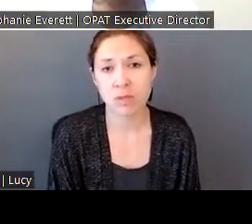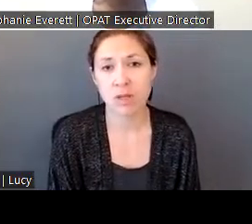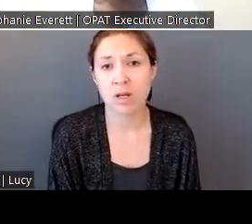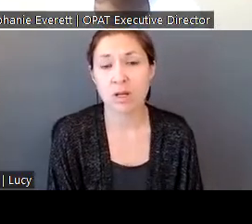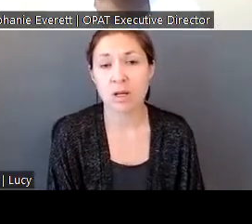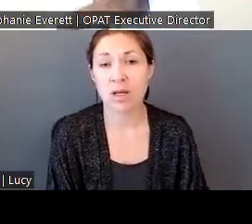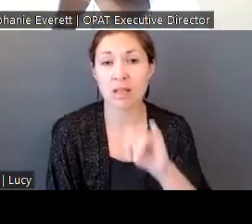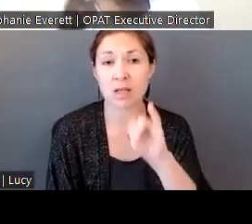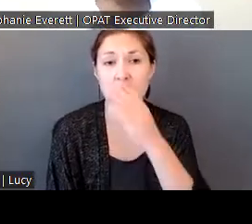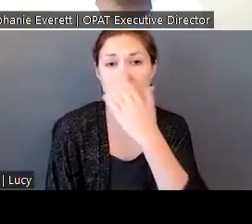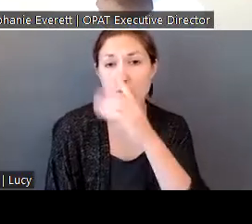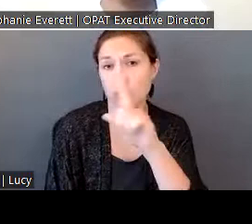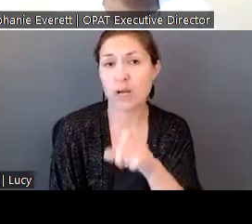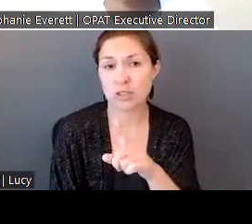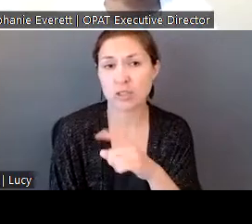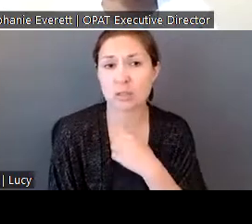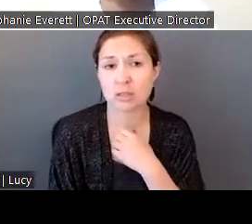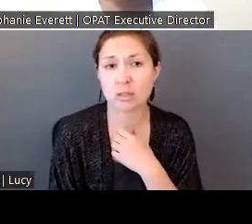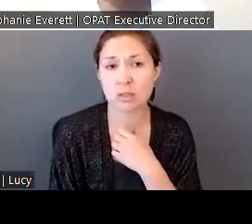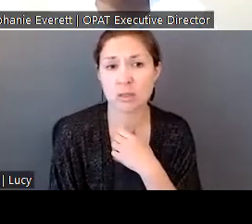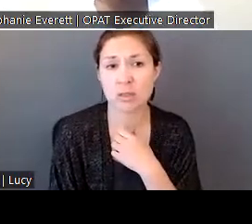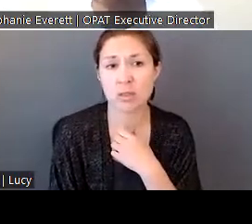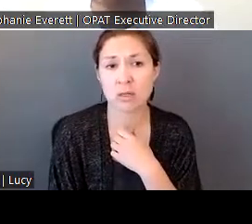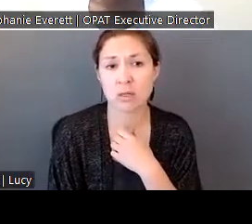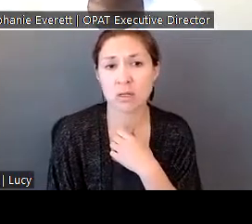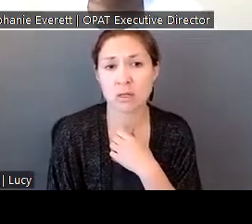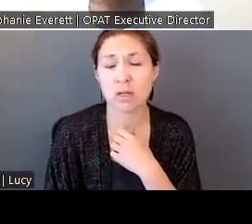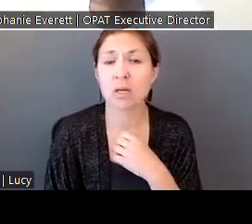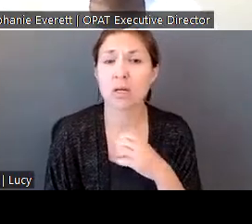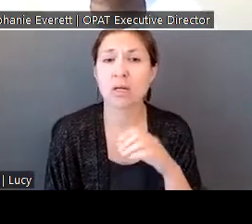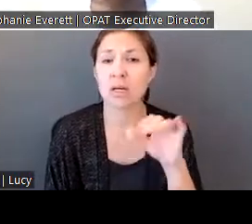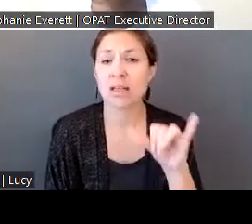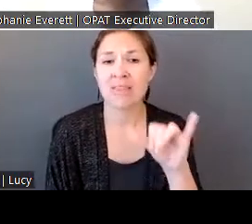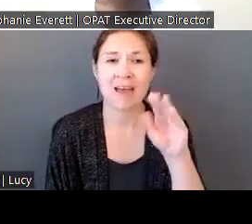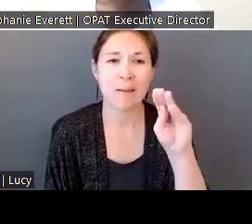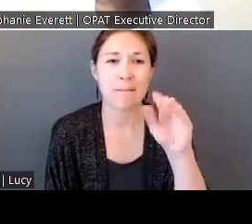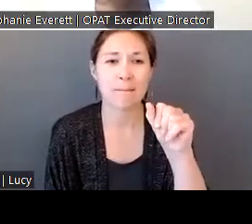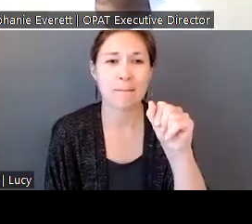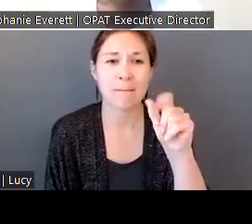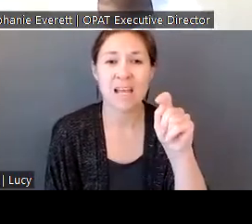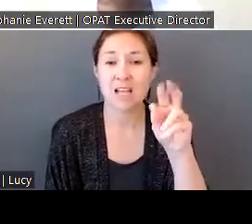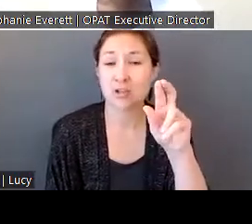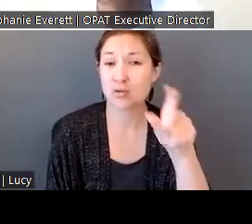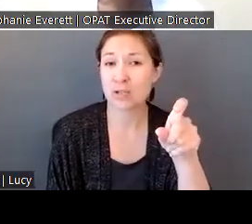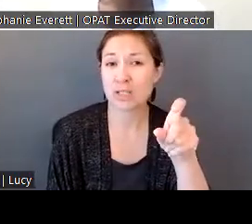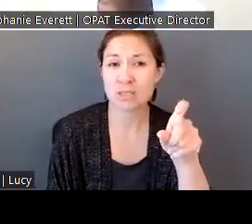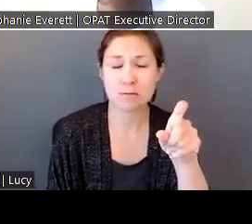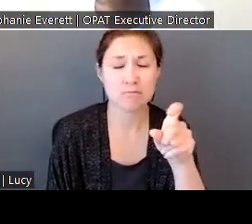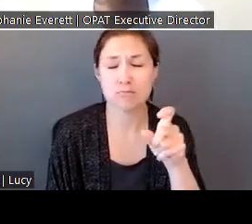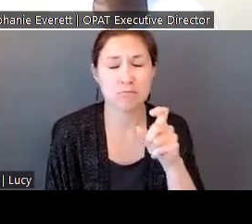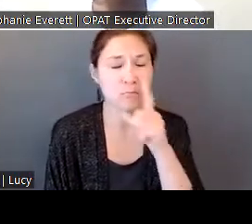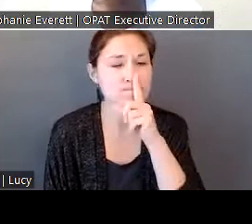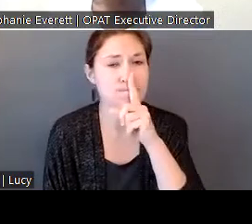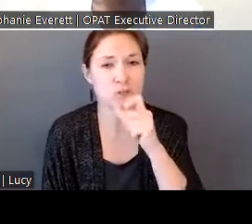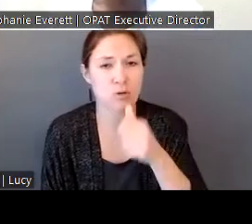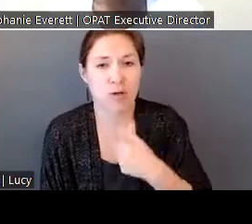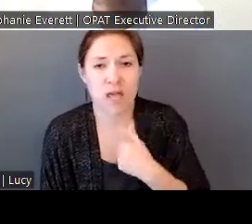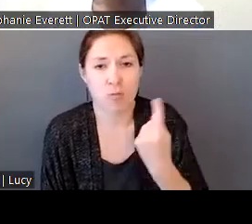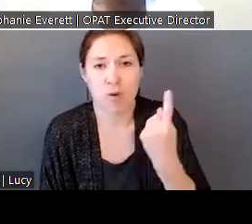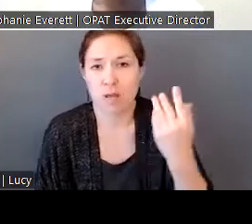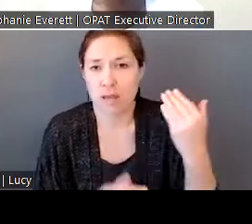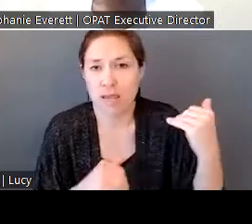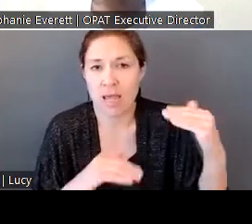is concerned, we do not have a matrix as of yet. but when we do have one, it will